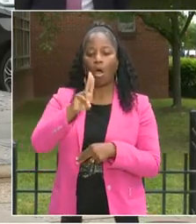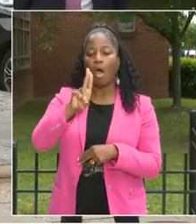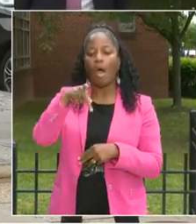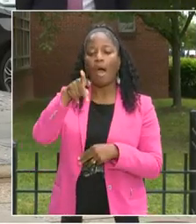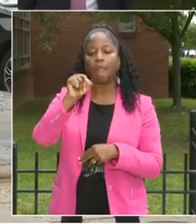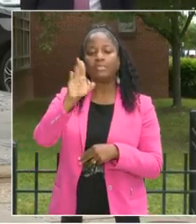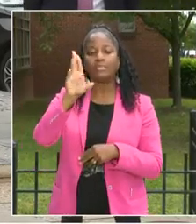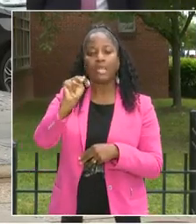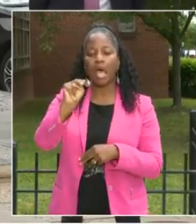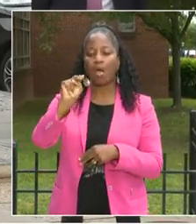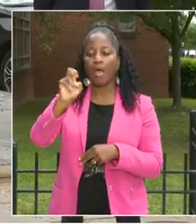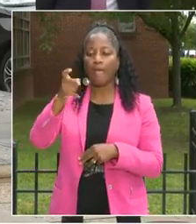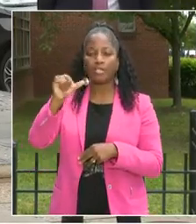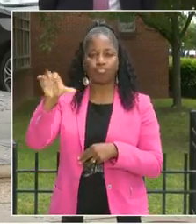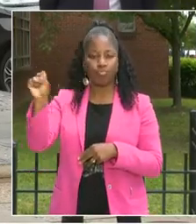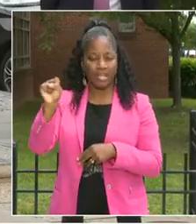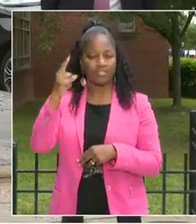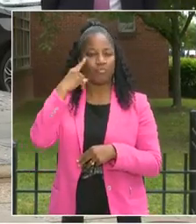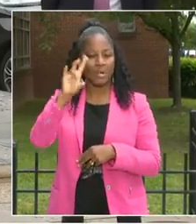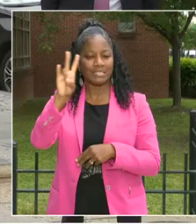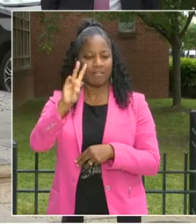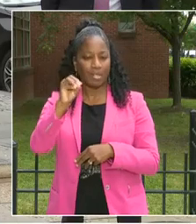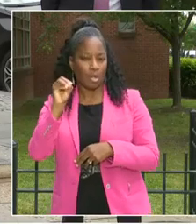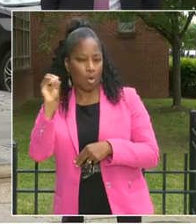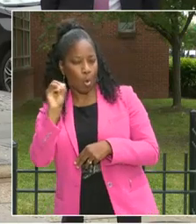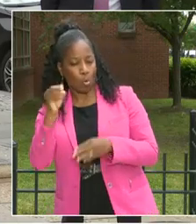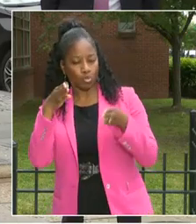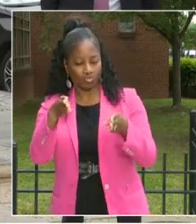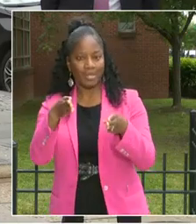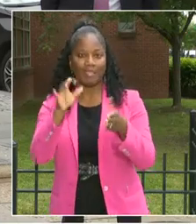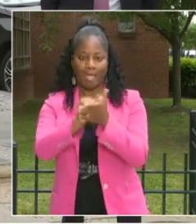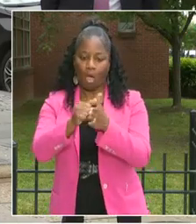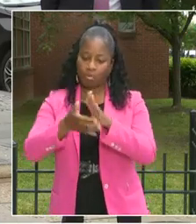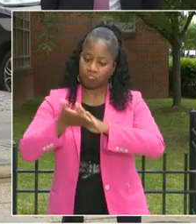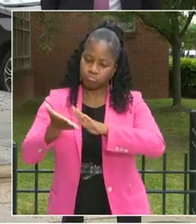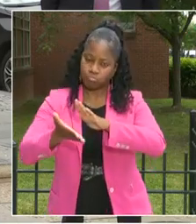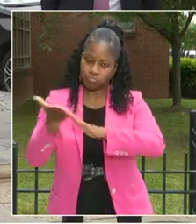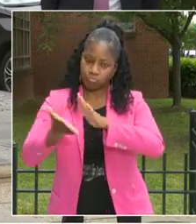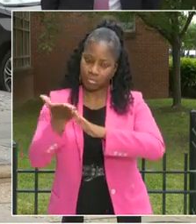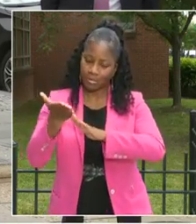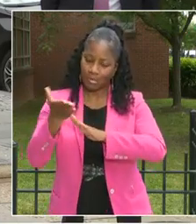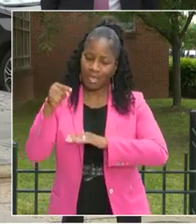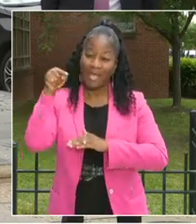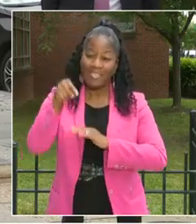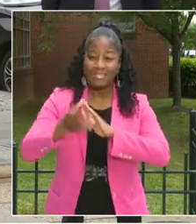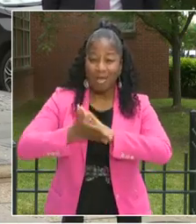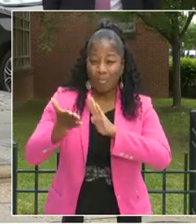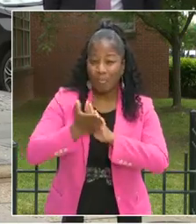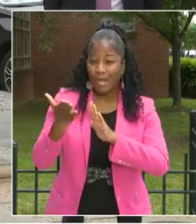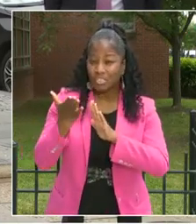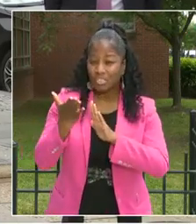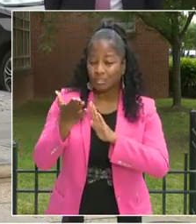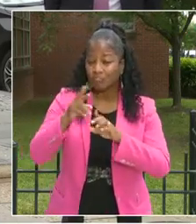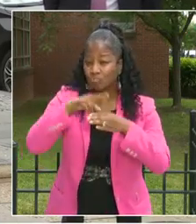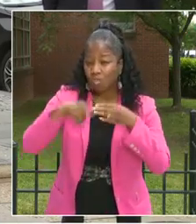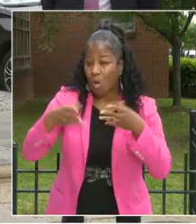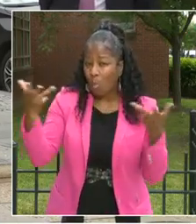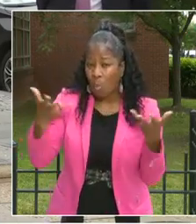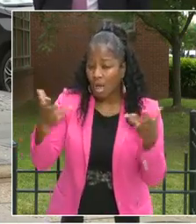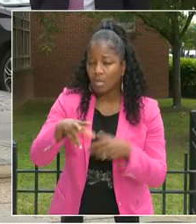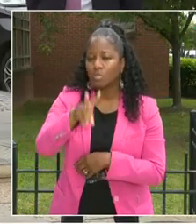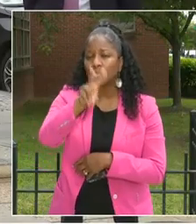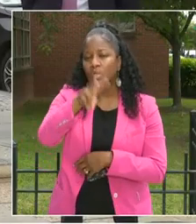Express at 7th and O Street Northwest was conducted. This operation resulted in 22 arrests of